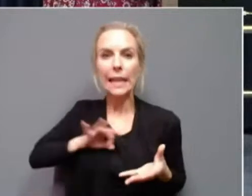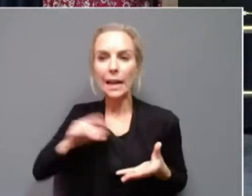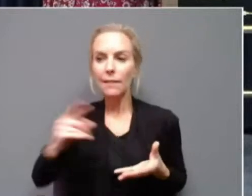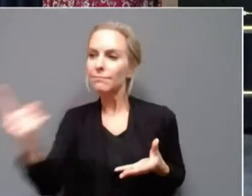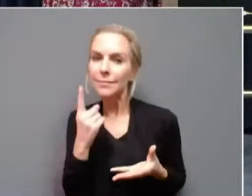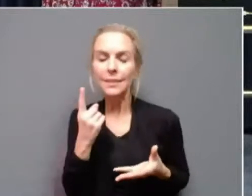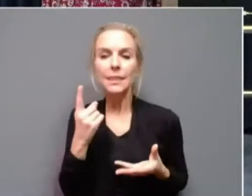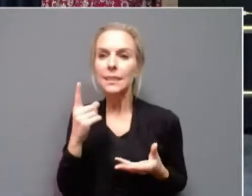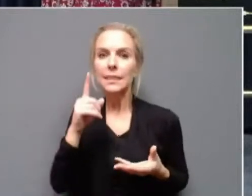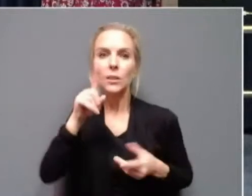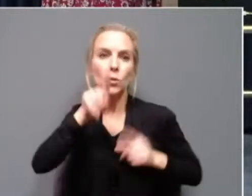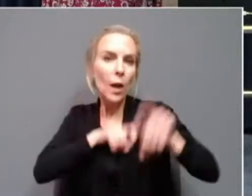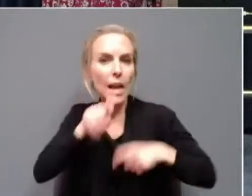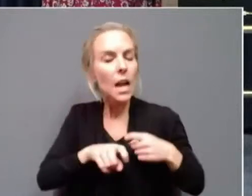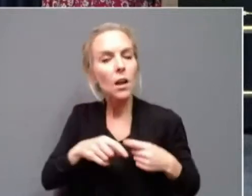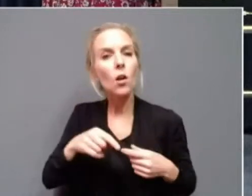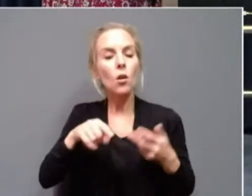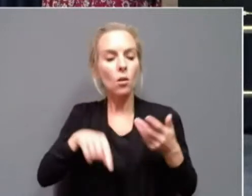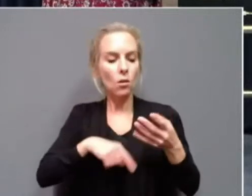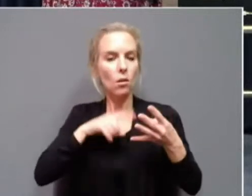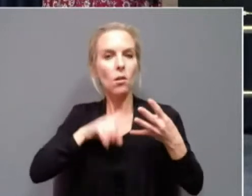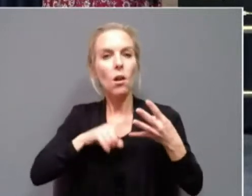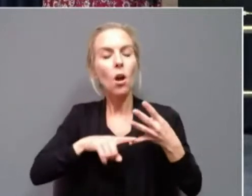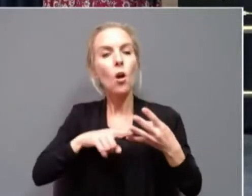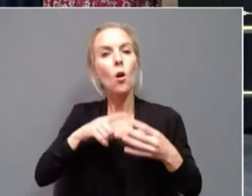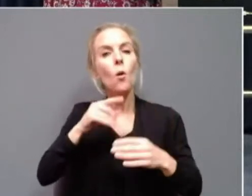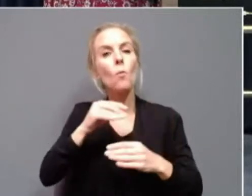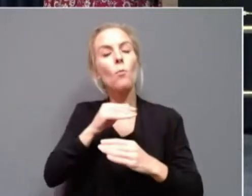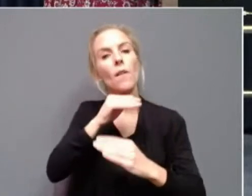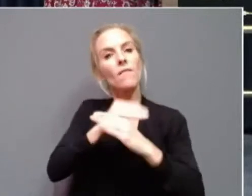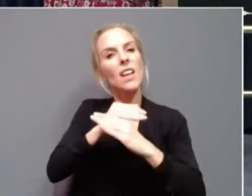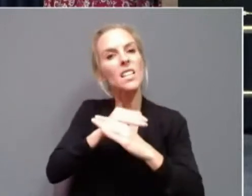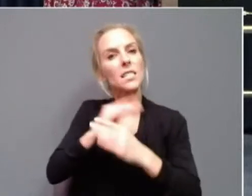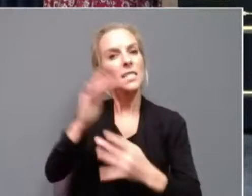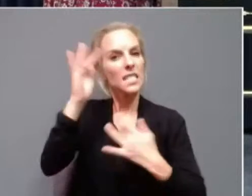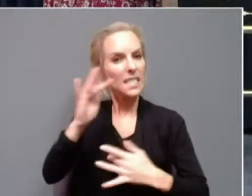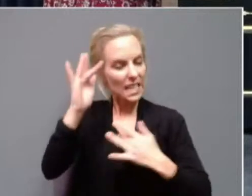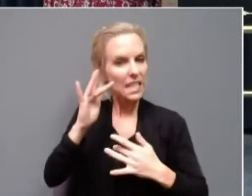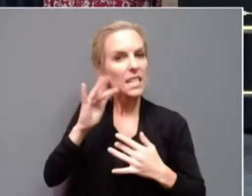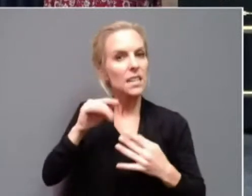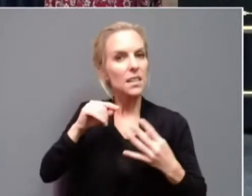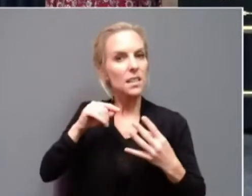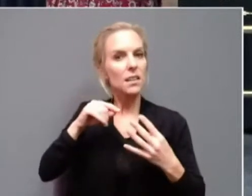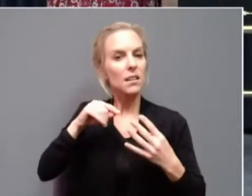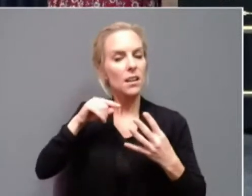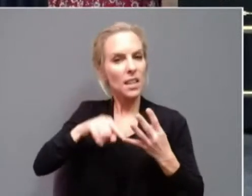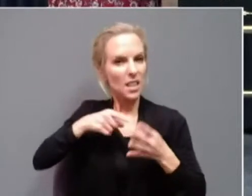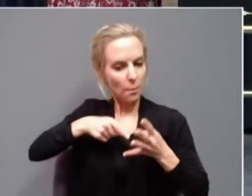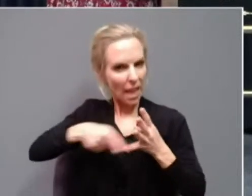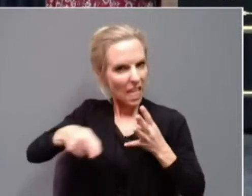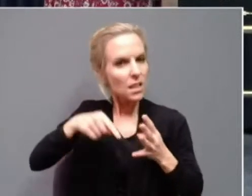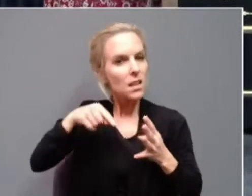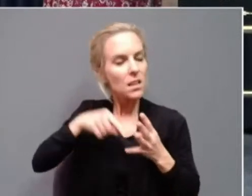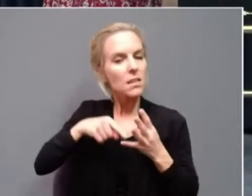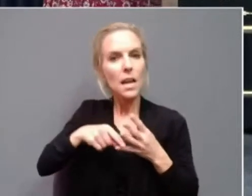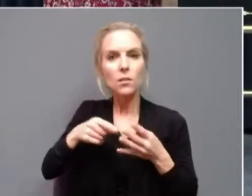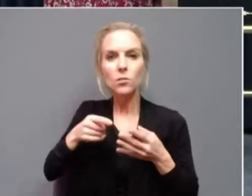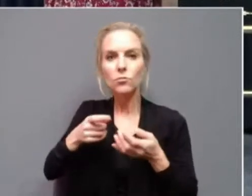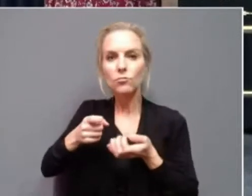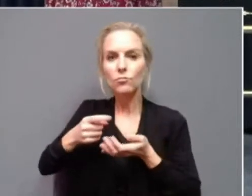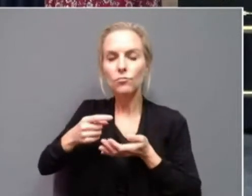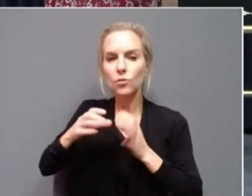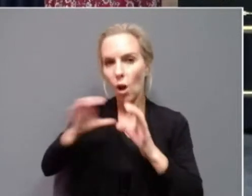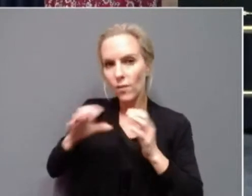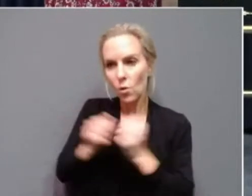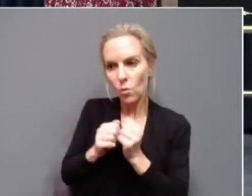Our infection preventionists are tirelessly talking with staff about and having critical conversations with our staff in